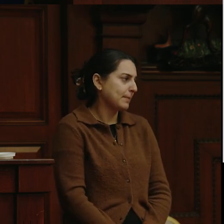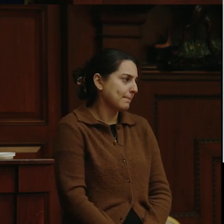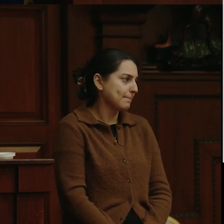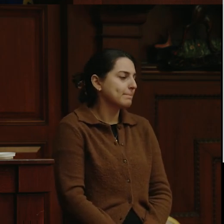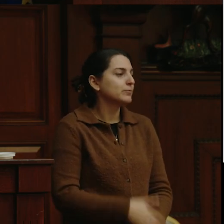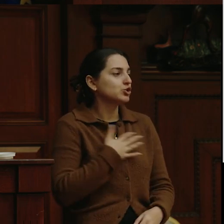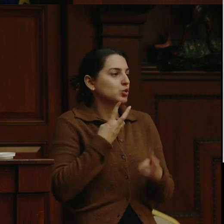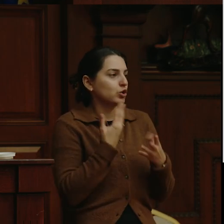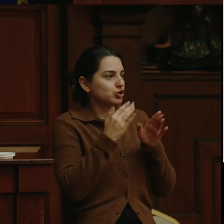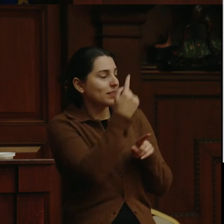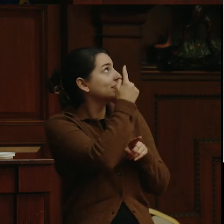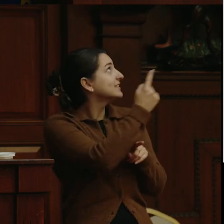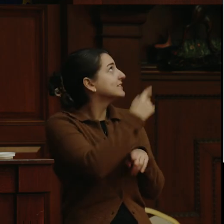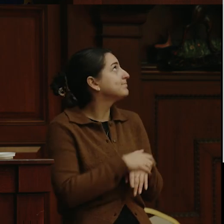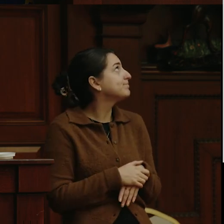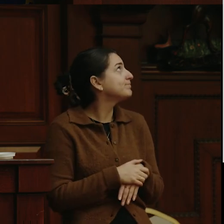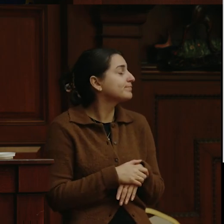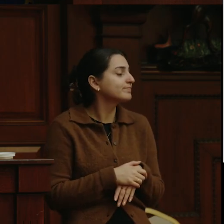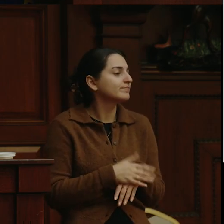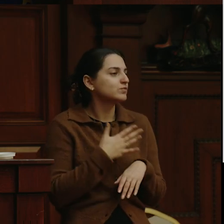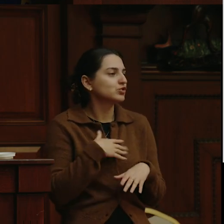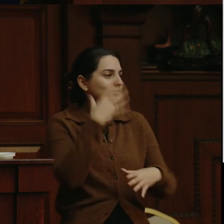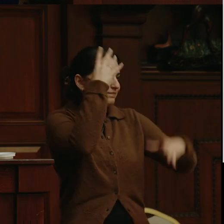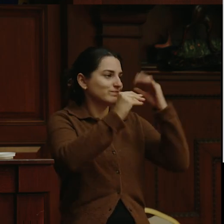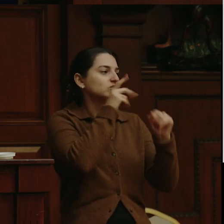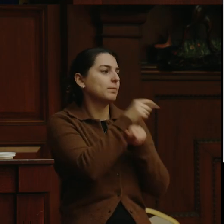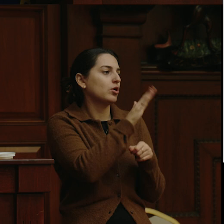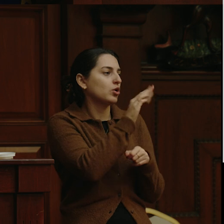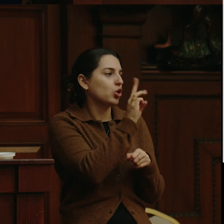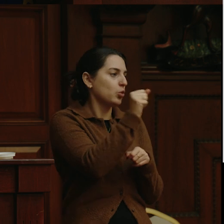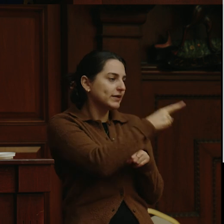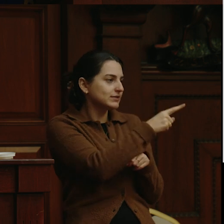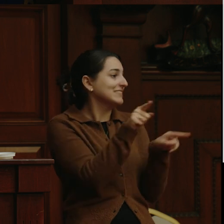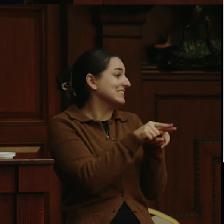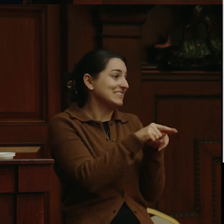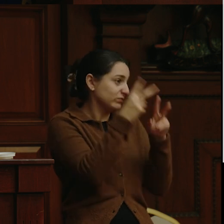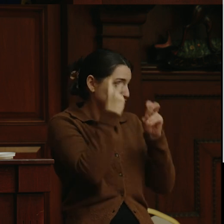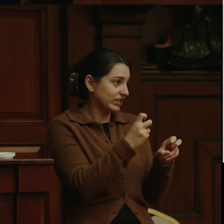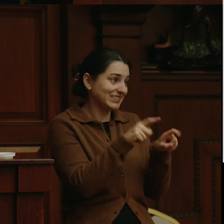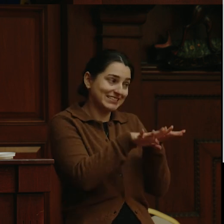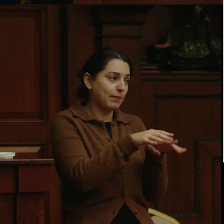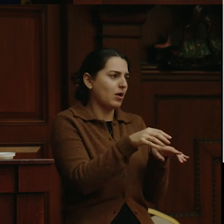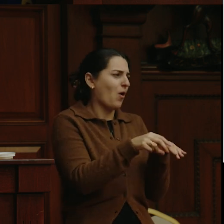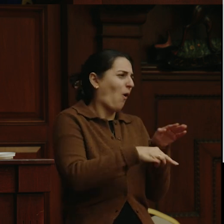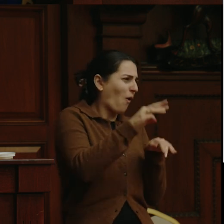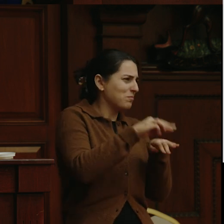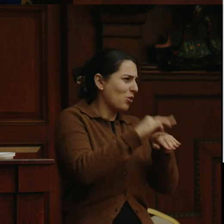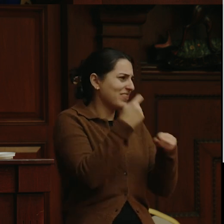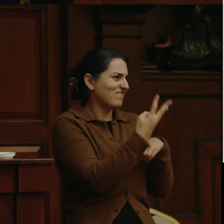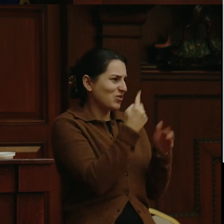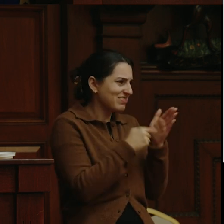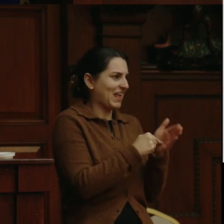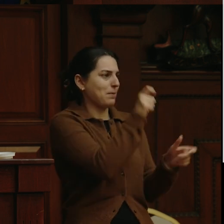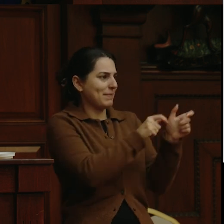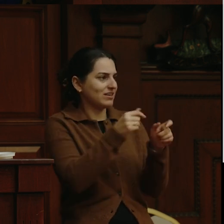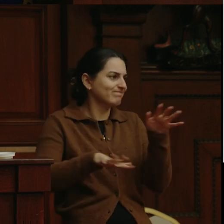Now, I just want to show this as, again, it's an analogy to lupus. From that same study of the more than 4,000 patients with lupus across